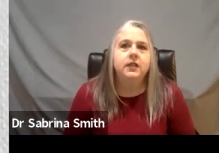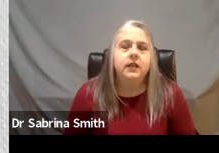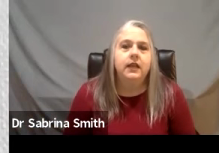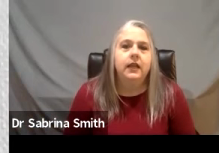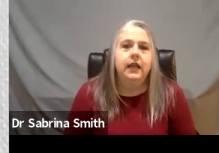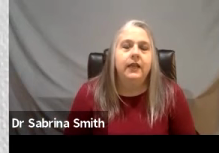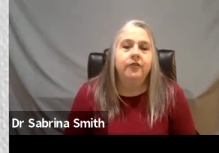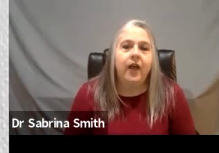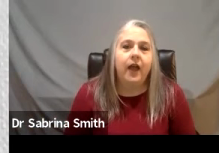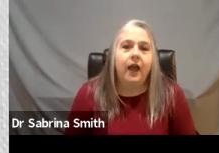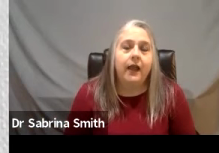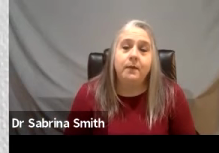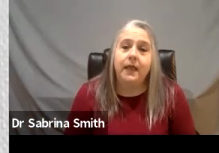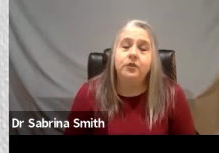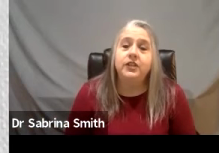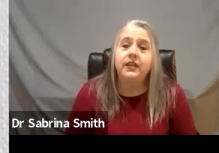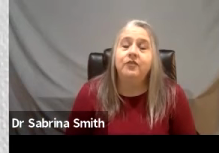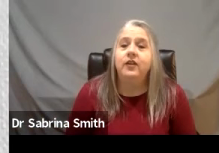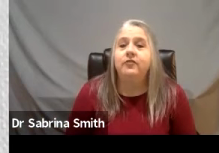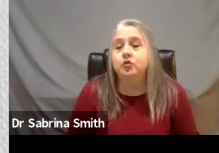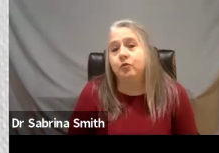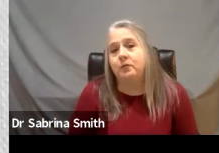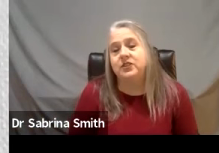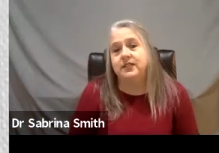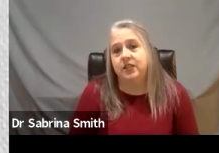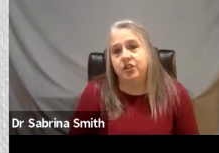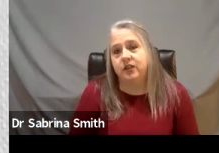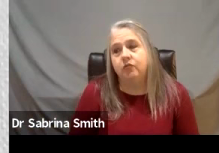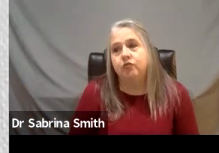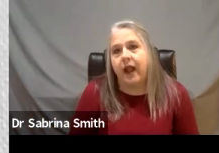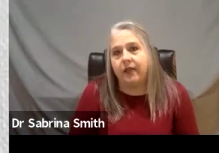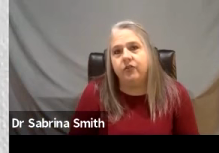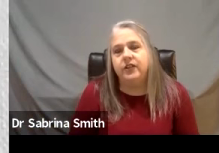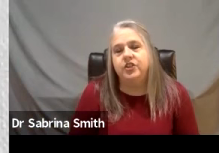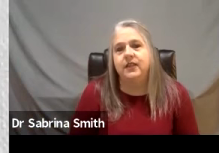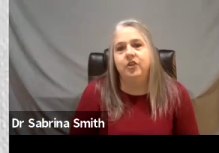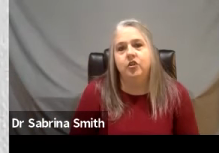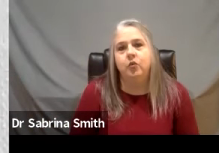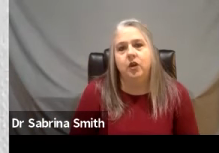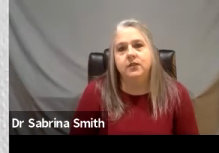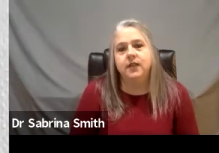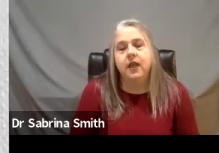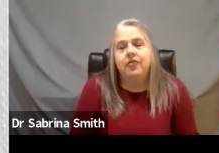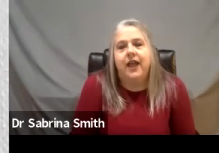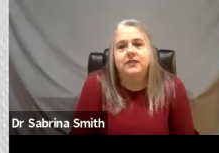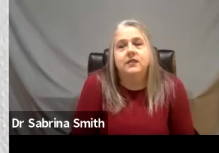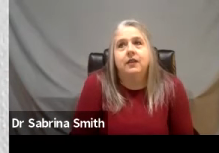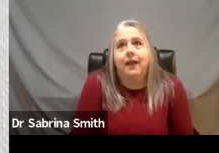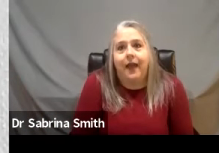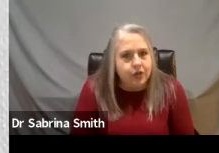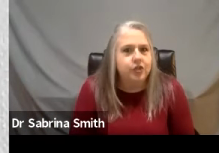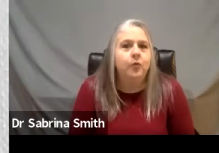but if I am able to give you that visual representation rather than just giving you the words,